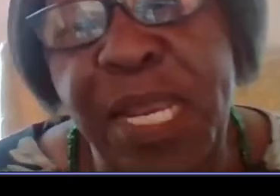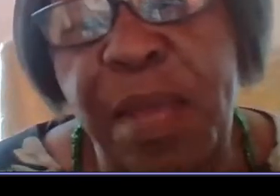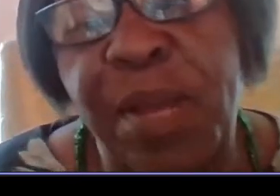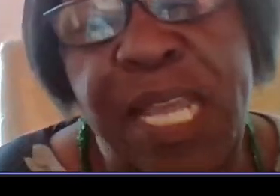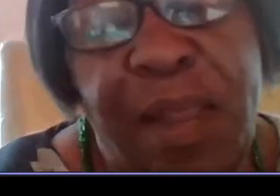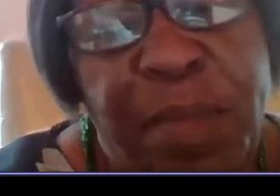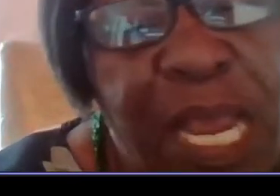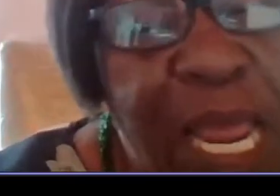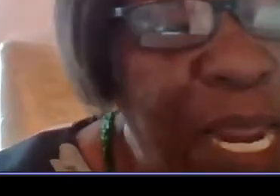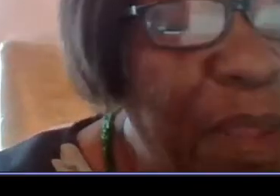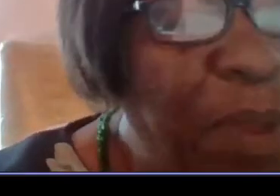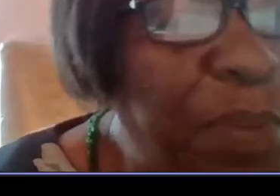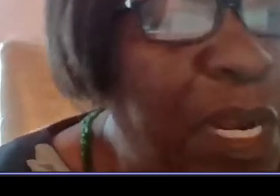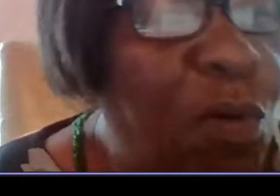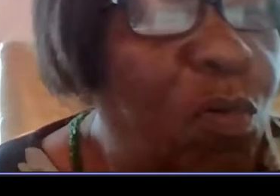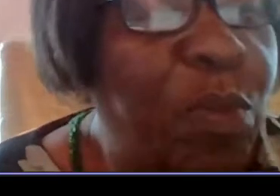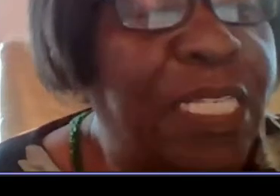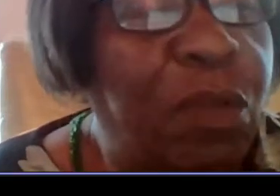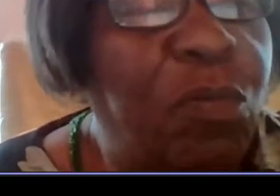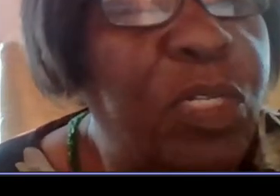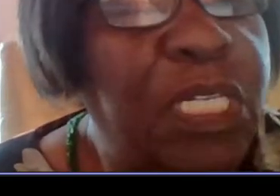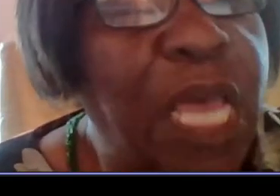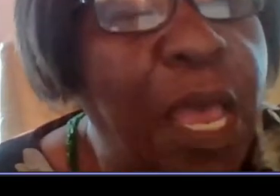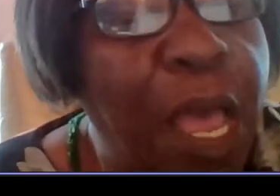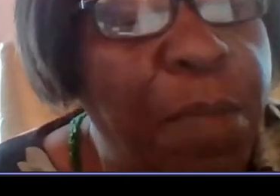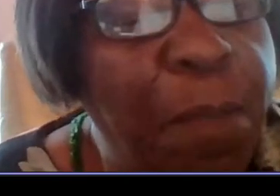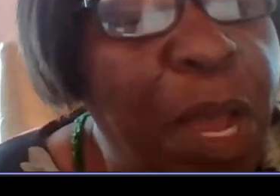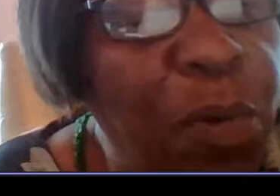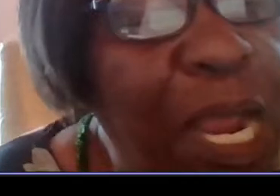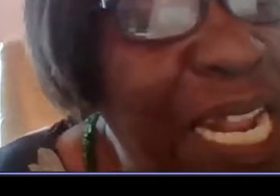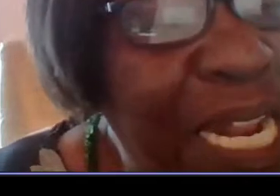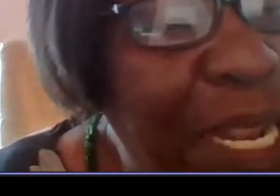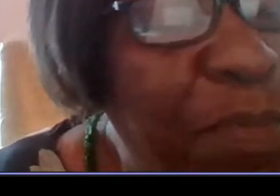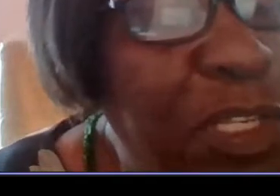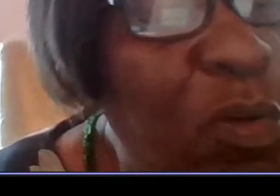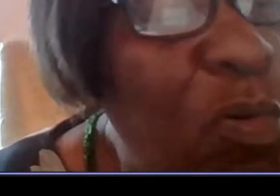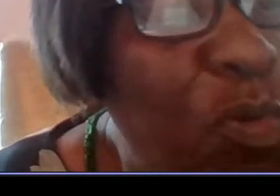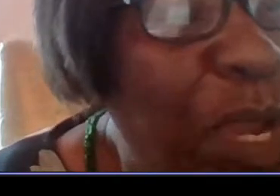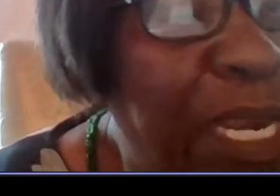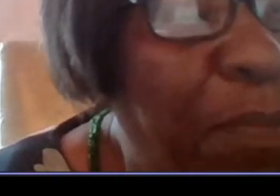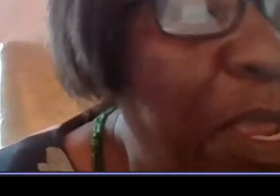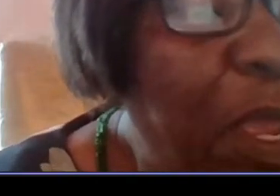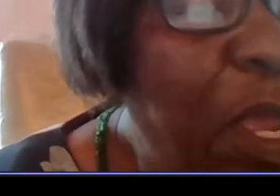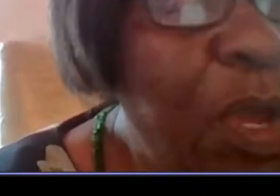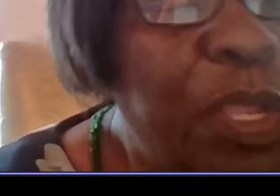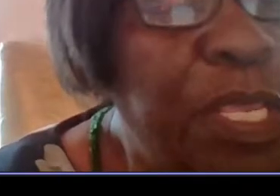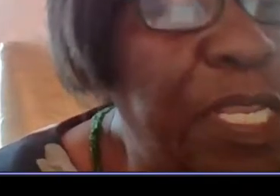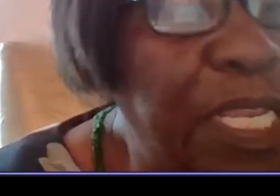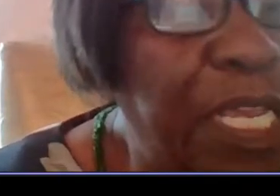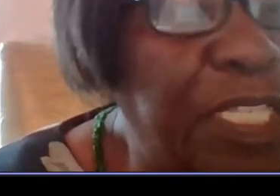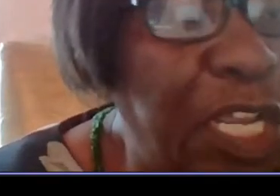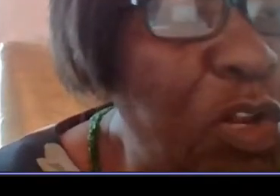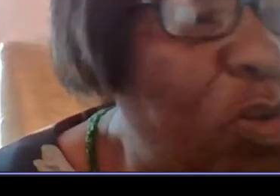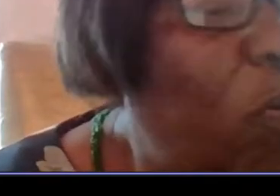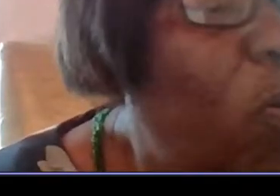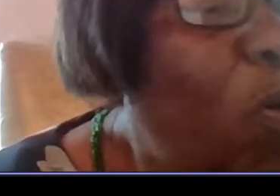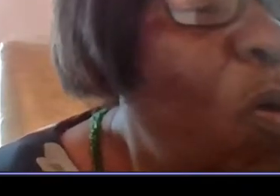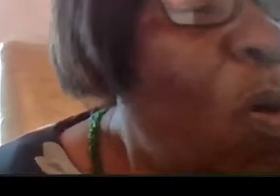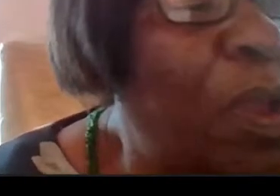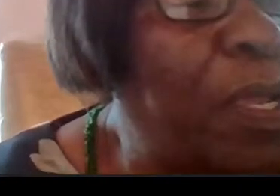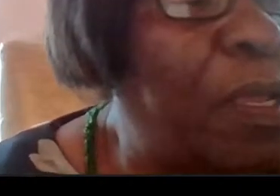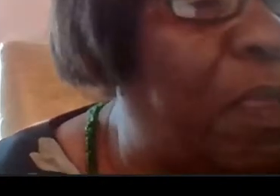Sibezwile ke nabantu abadala bekhala nabaphila ngokukhubazeka ukuthi cha ababalwa kahle hle mase kukhulunywa indaba